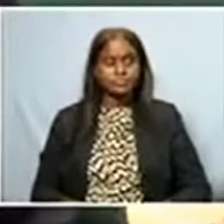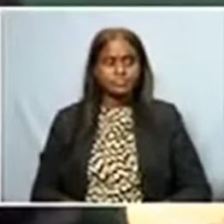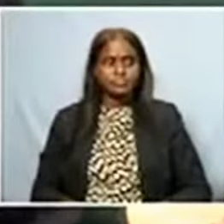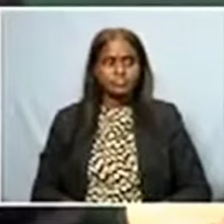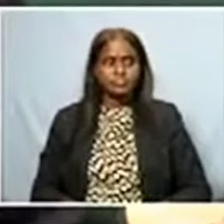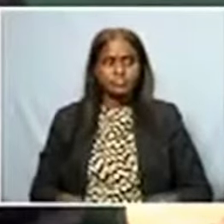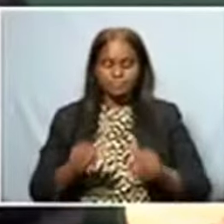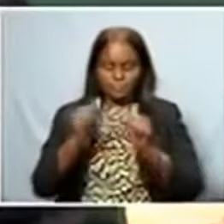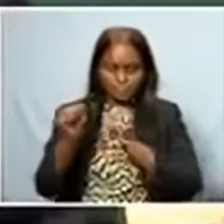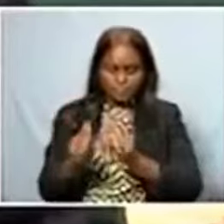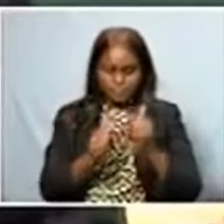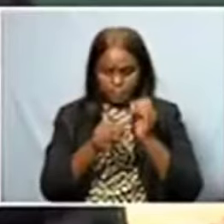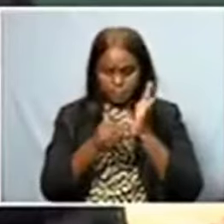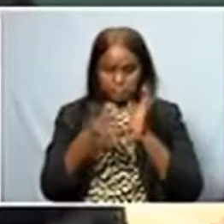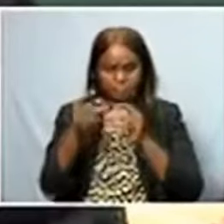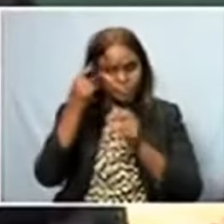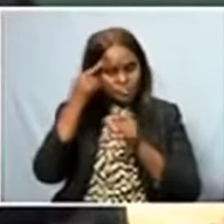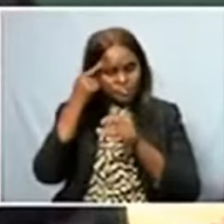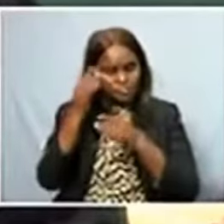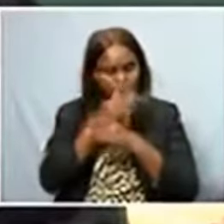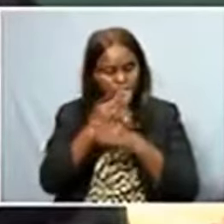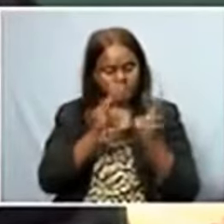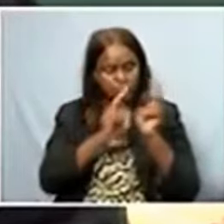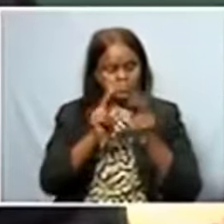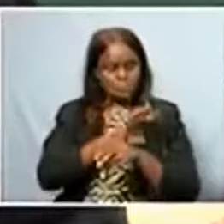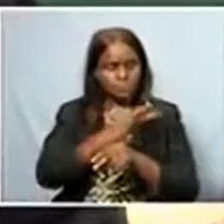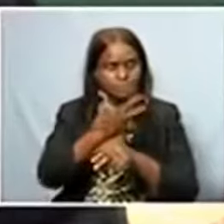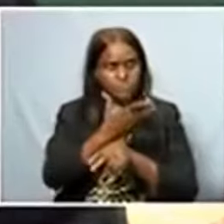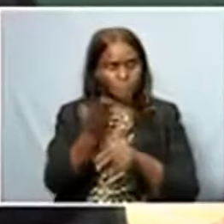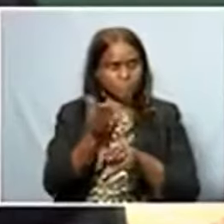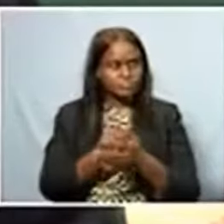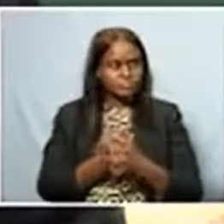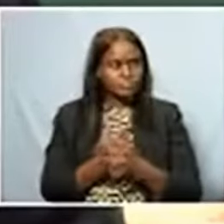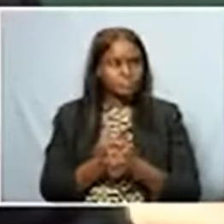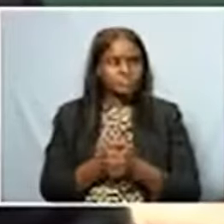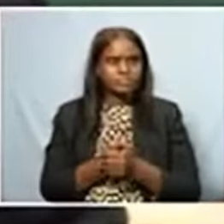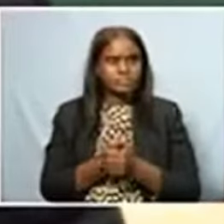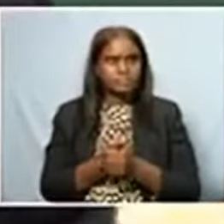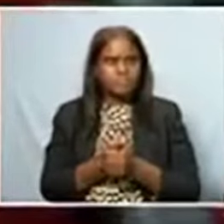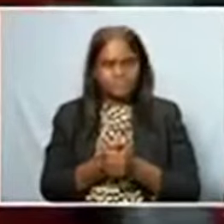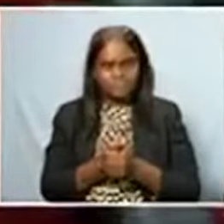The acting leader of government business to respond.